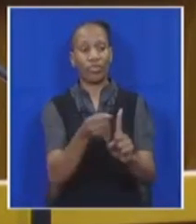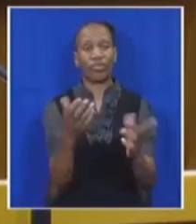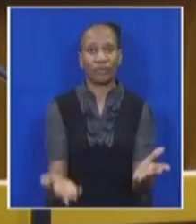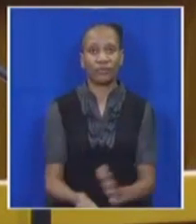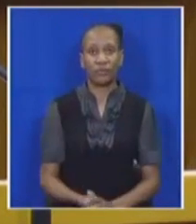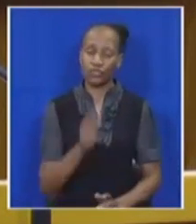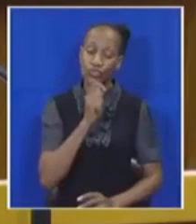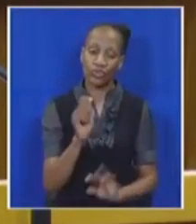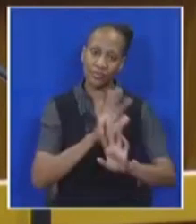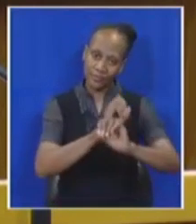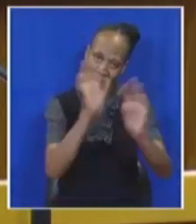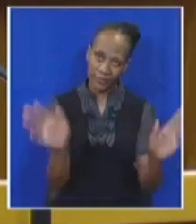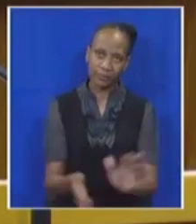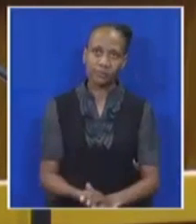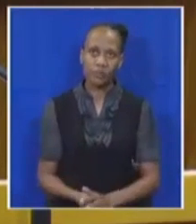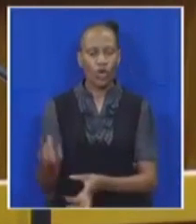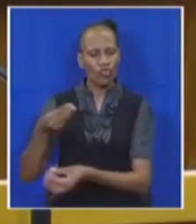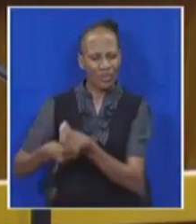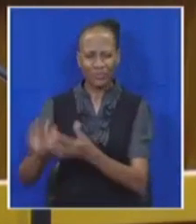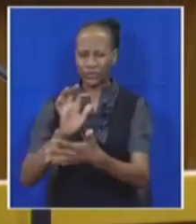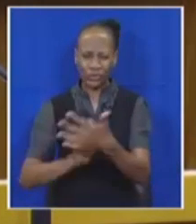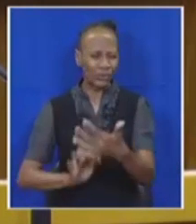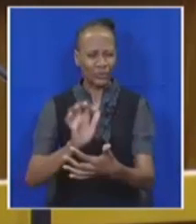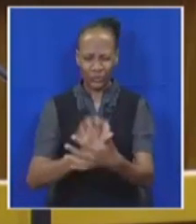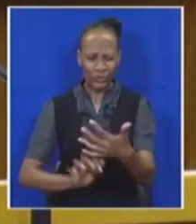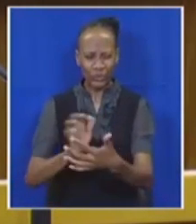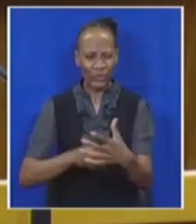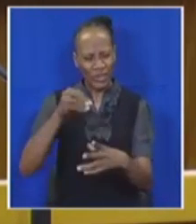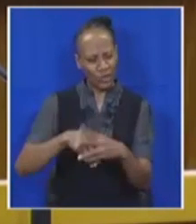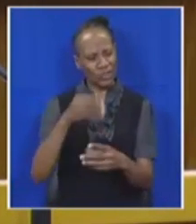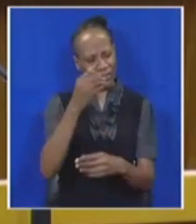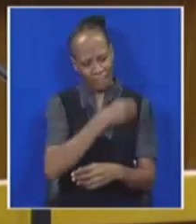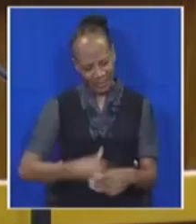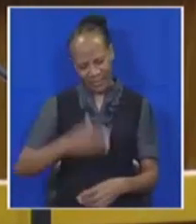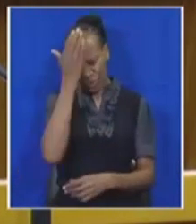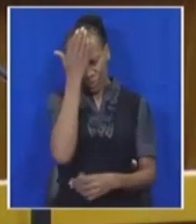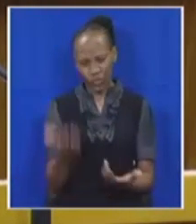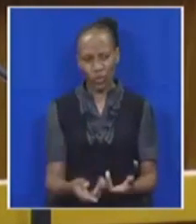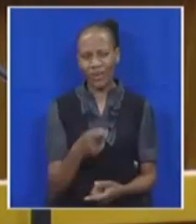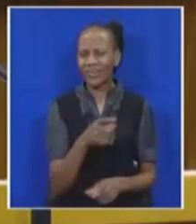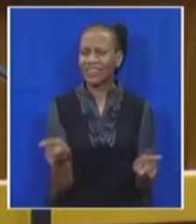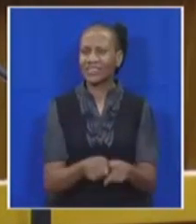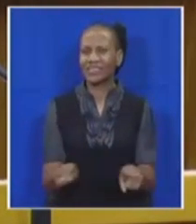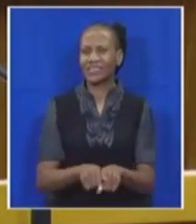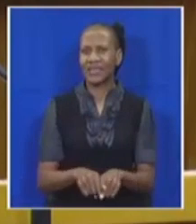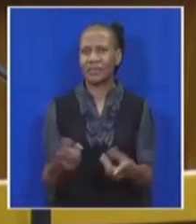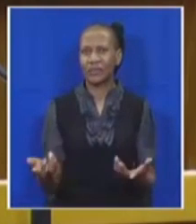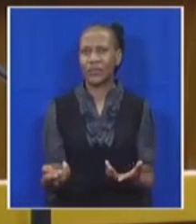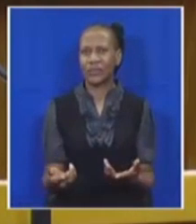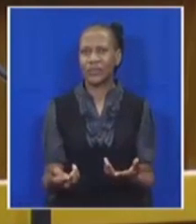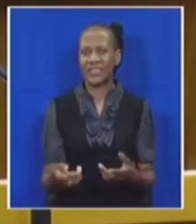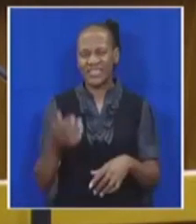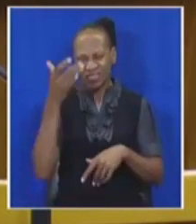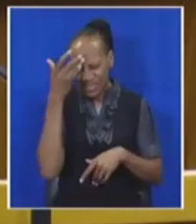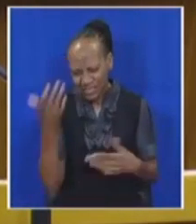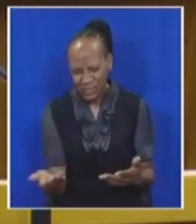truth. The corruption scandals that follow President Zuma are not unique to him. They are symptoms of a rampant, systemic,